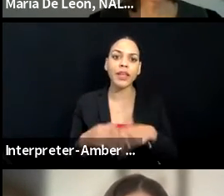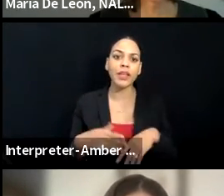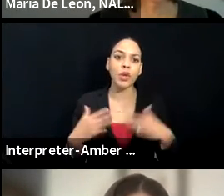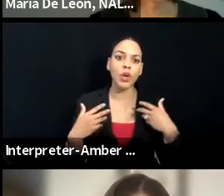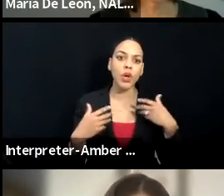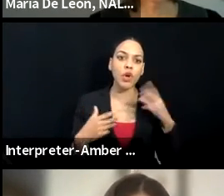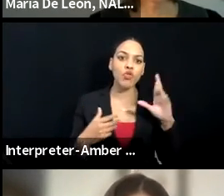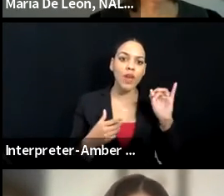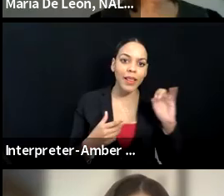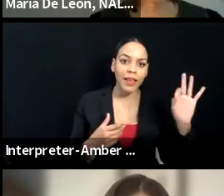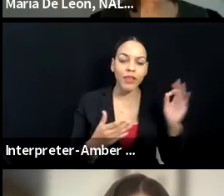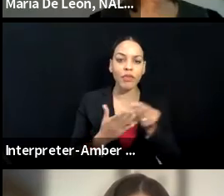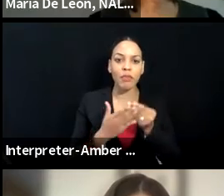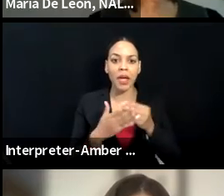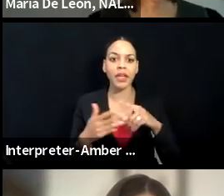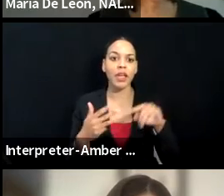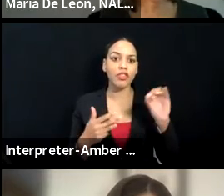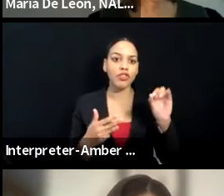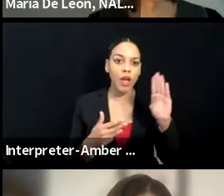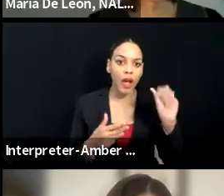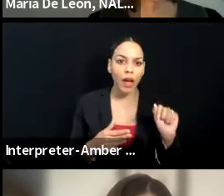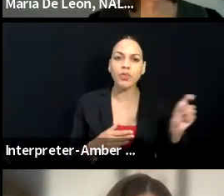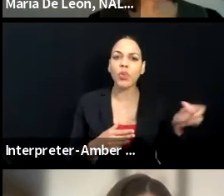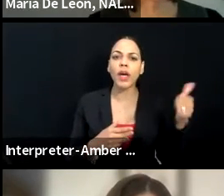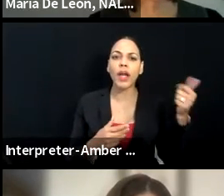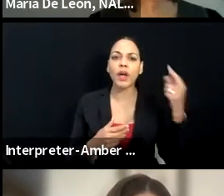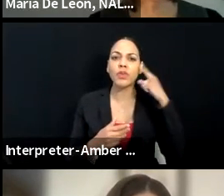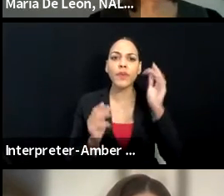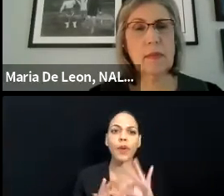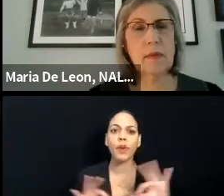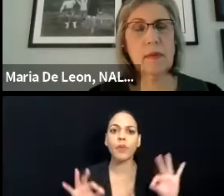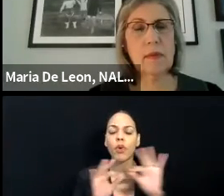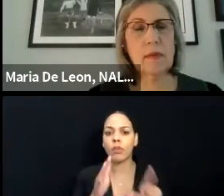jobs. What else?